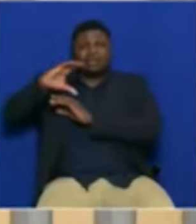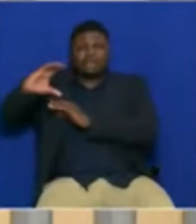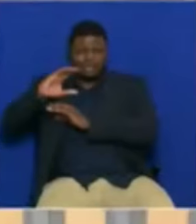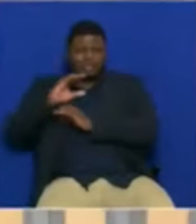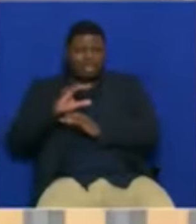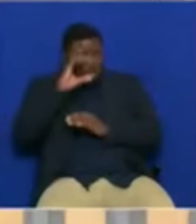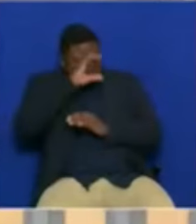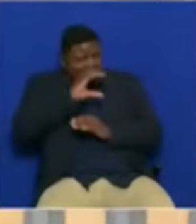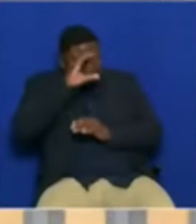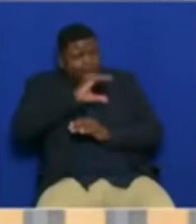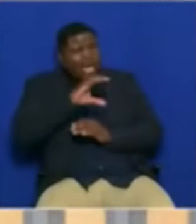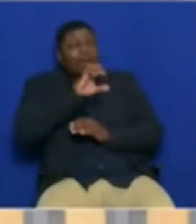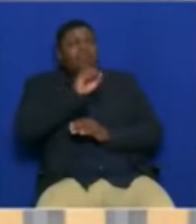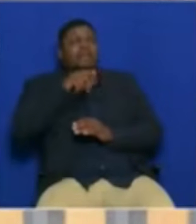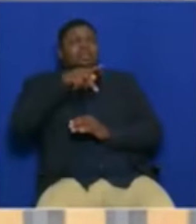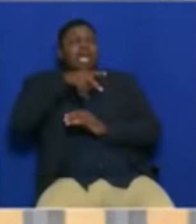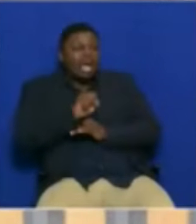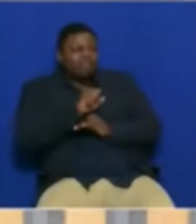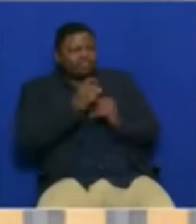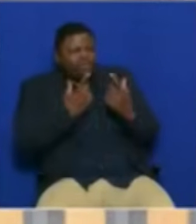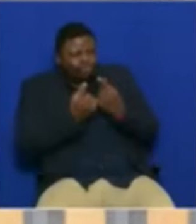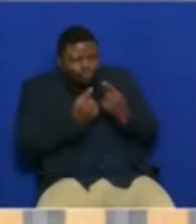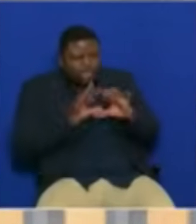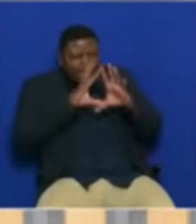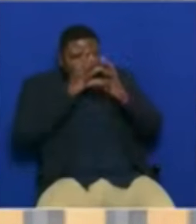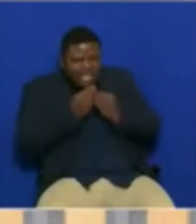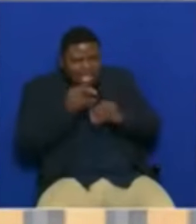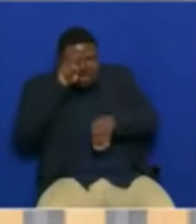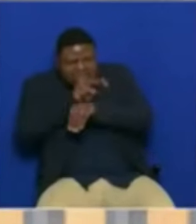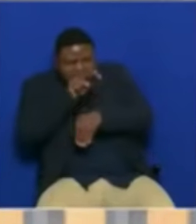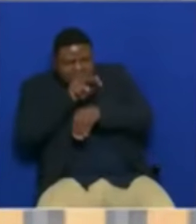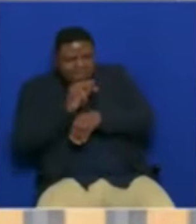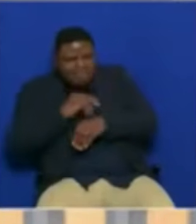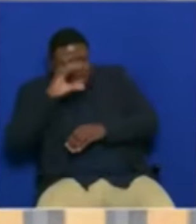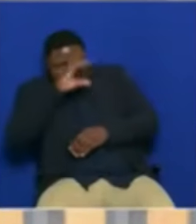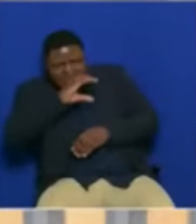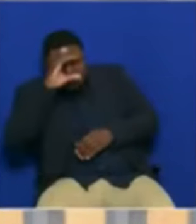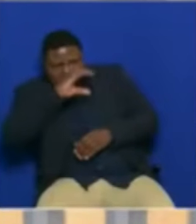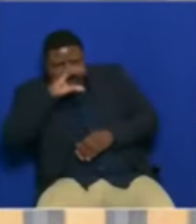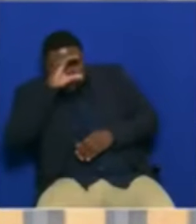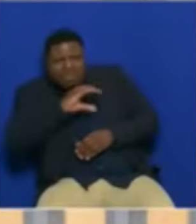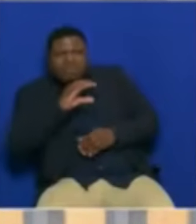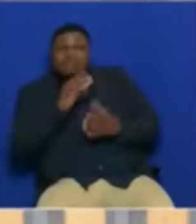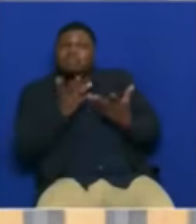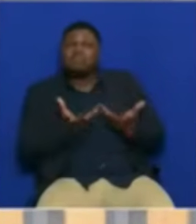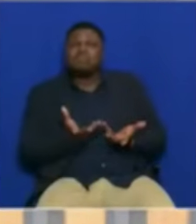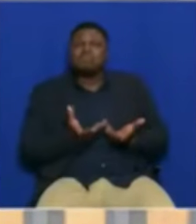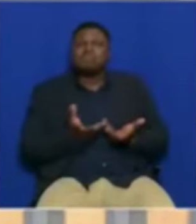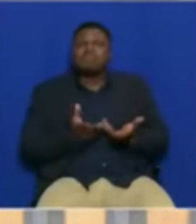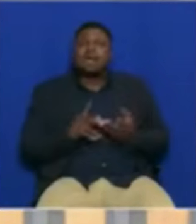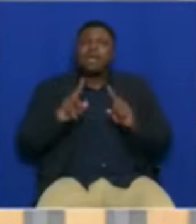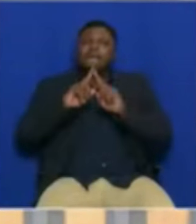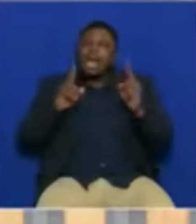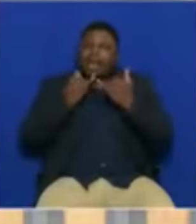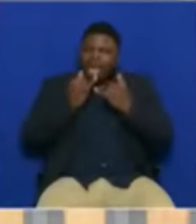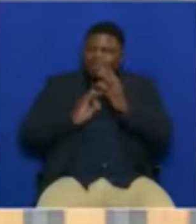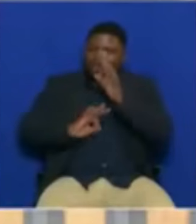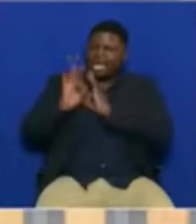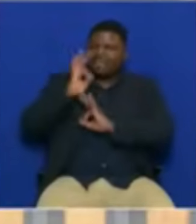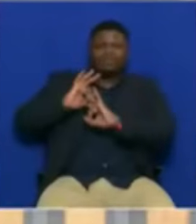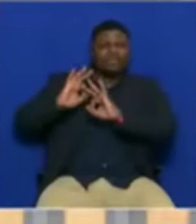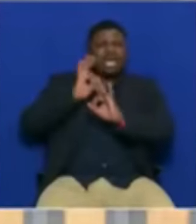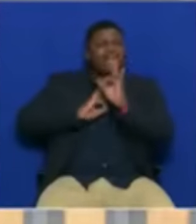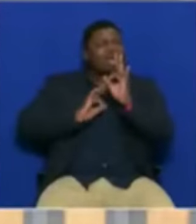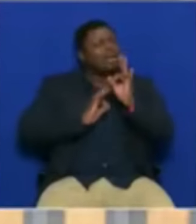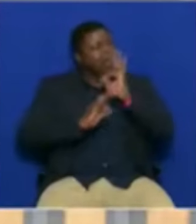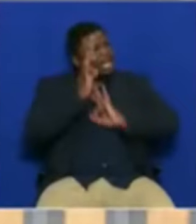Explain yourself. You can't just say no without explaining yourself. Explain yourself then. Commissioner. Bearing in mind that this